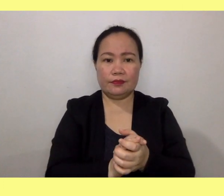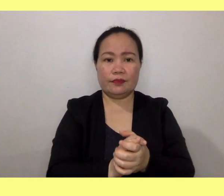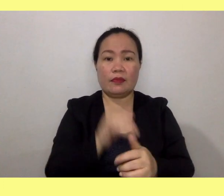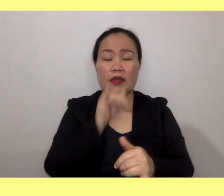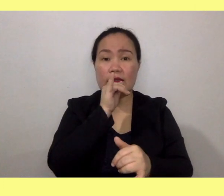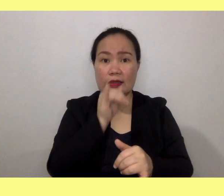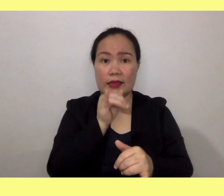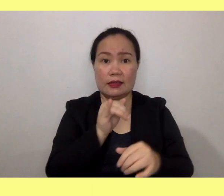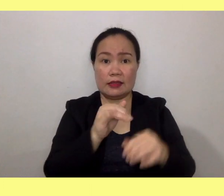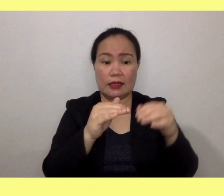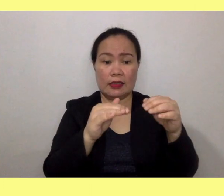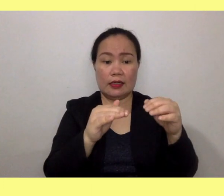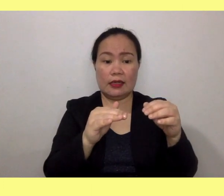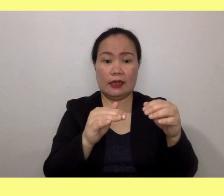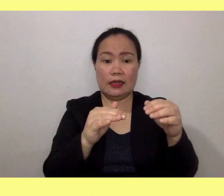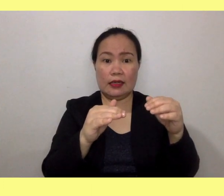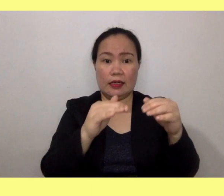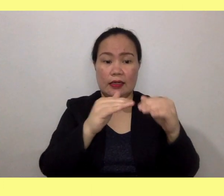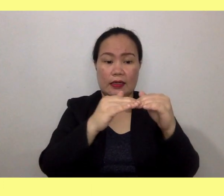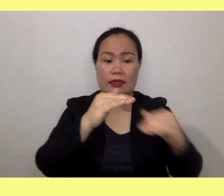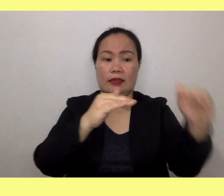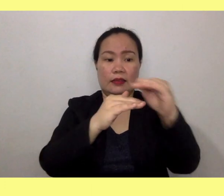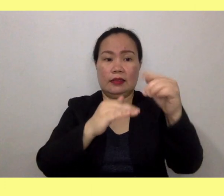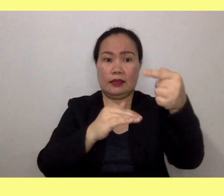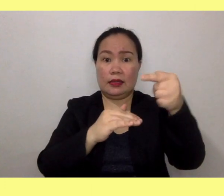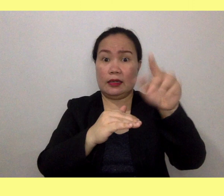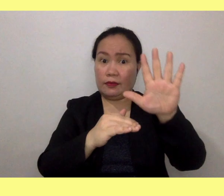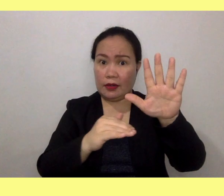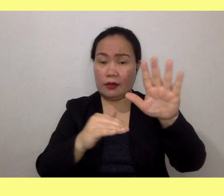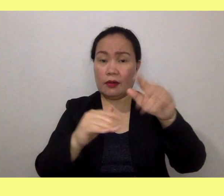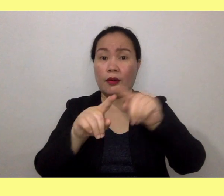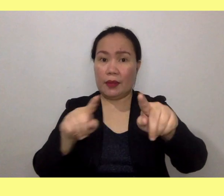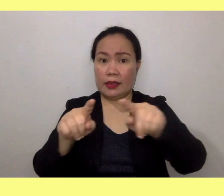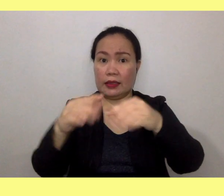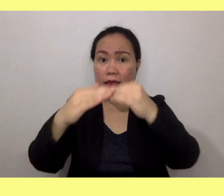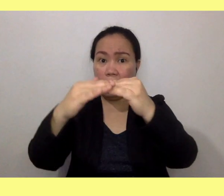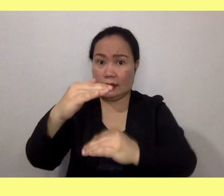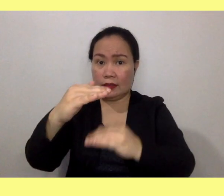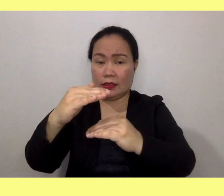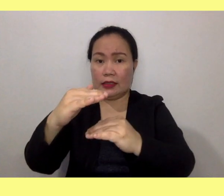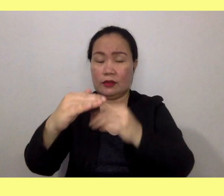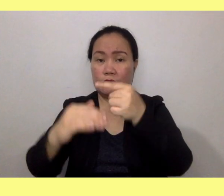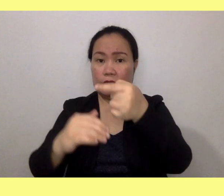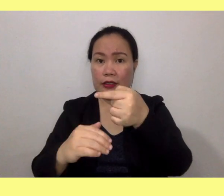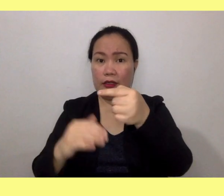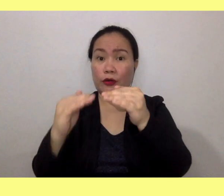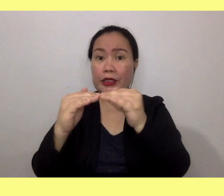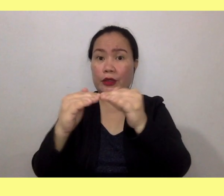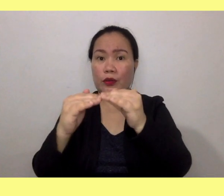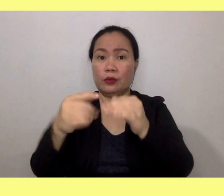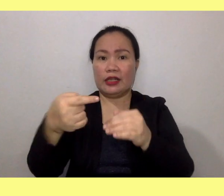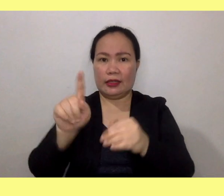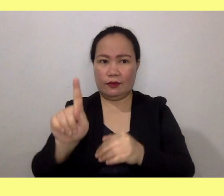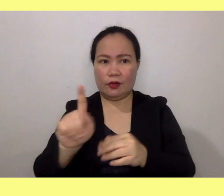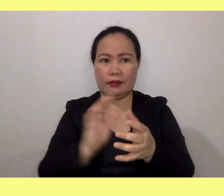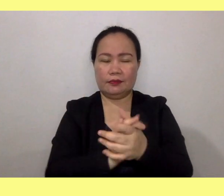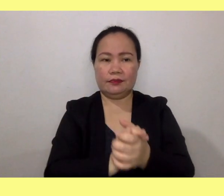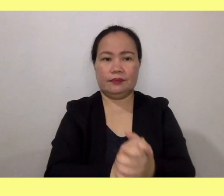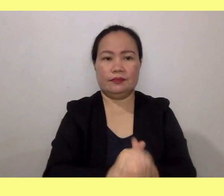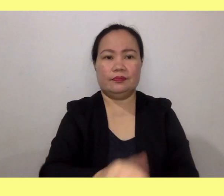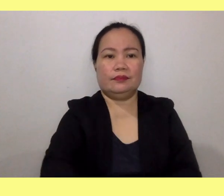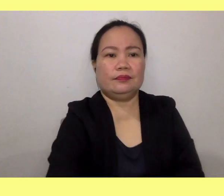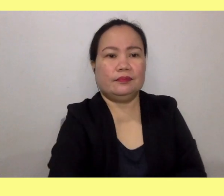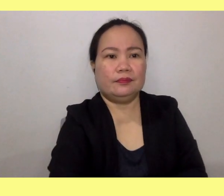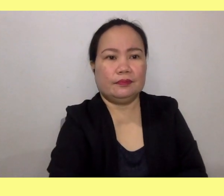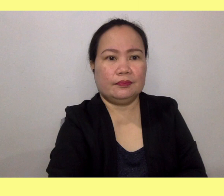3 is greater than negative 5 but less than or equal to negative 1.